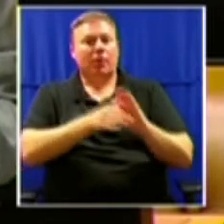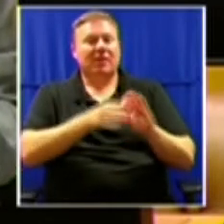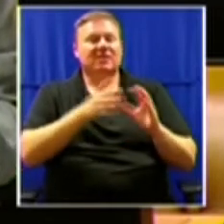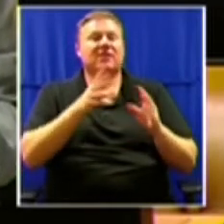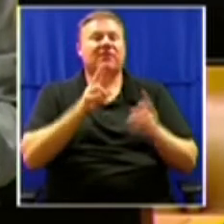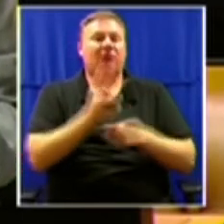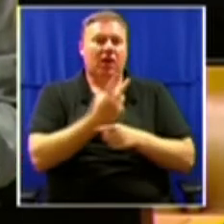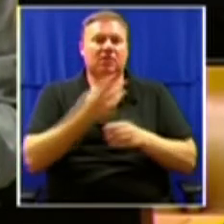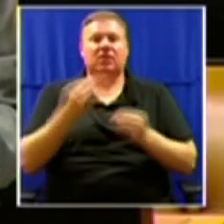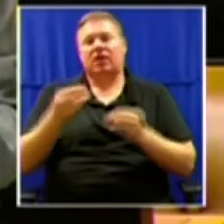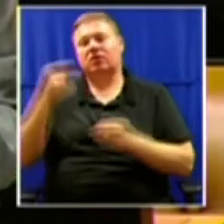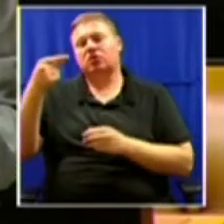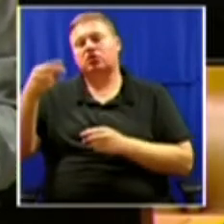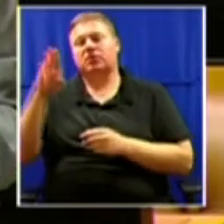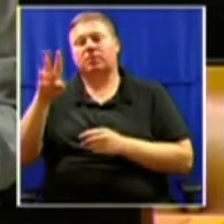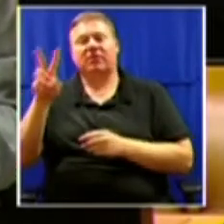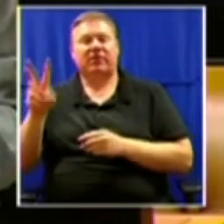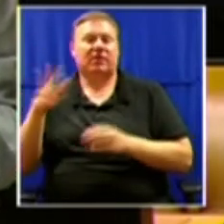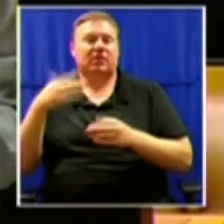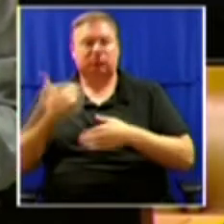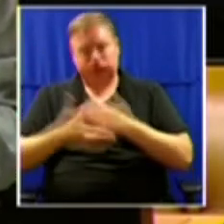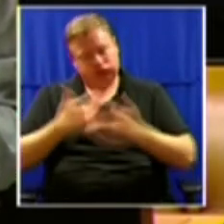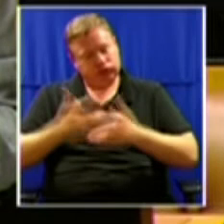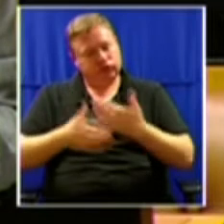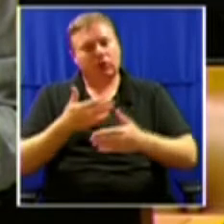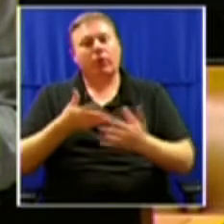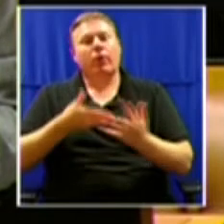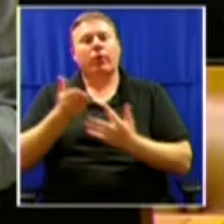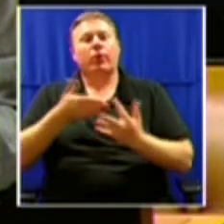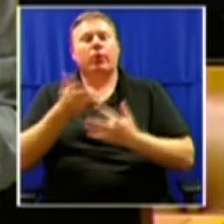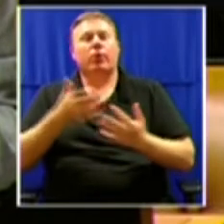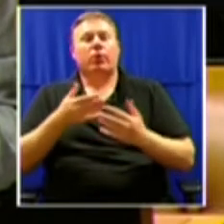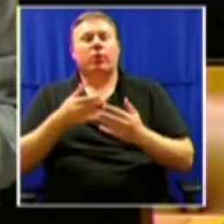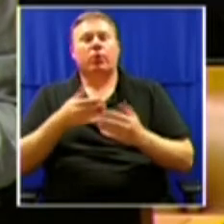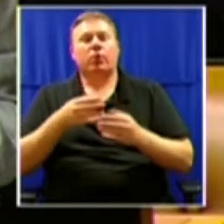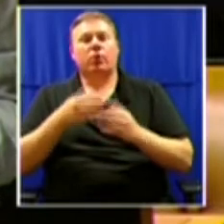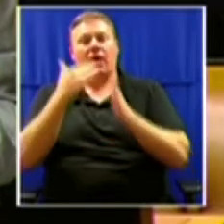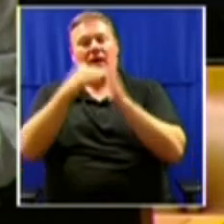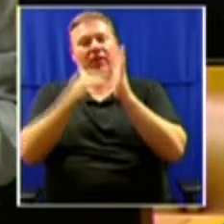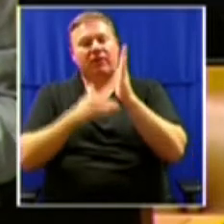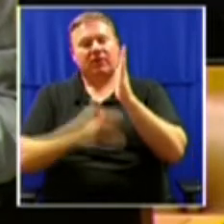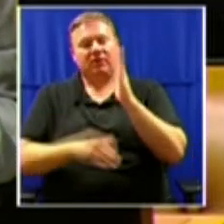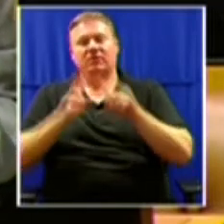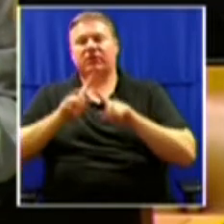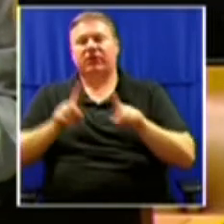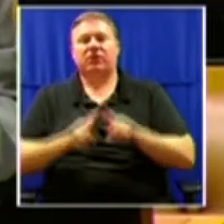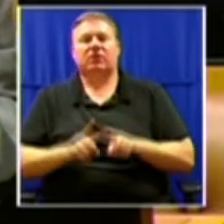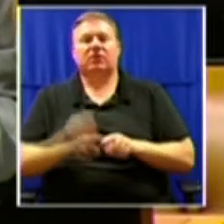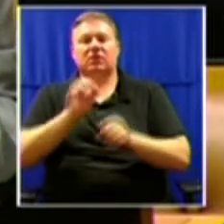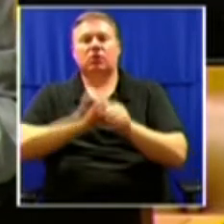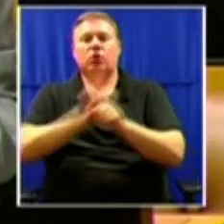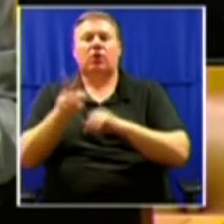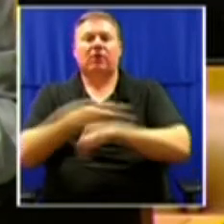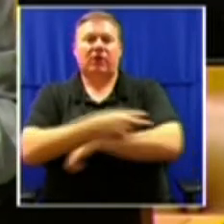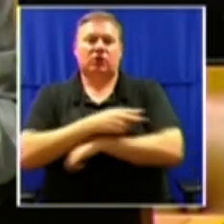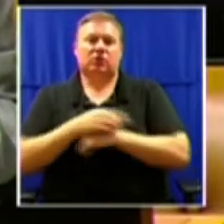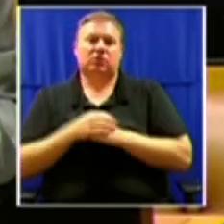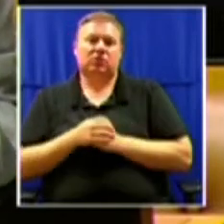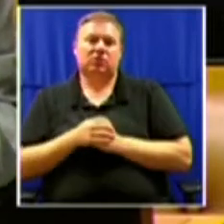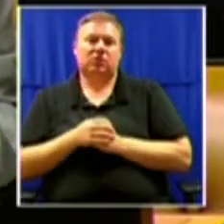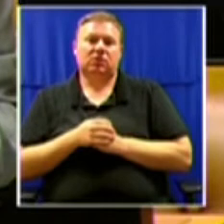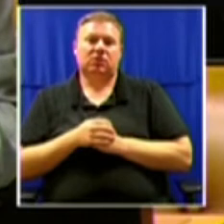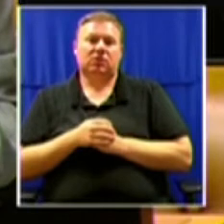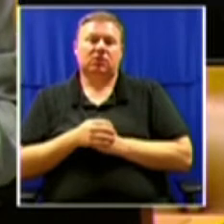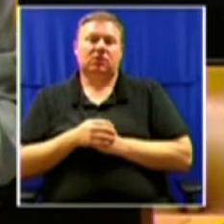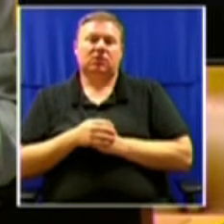violence throughout all the different levels of the COVID-19 regulations. Since the introduction of